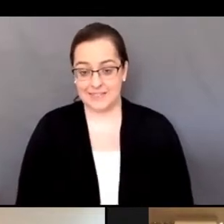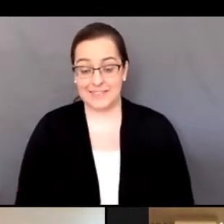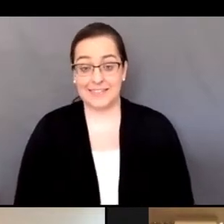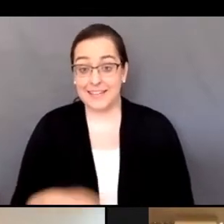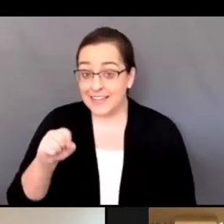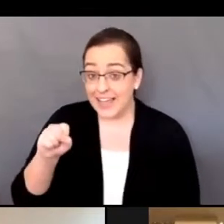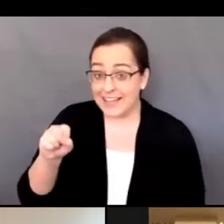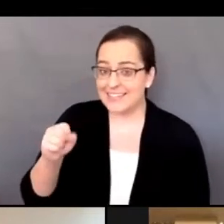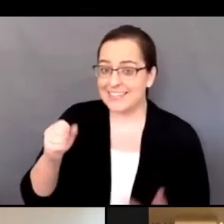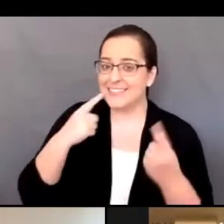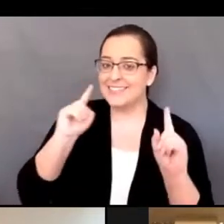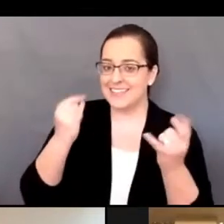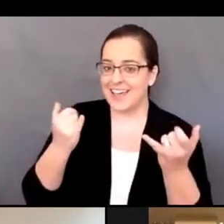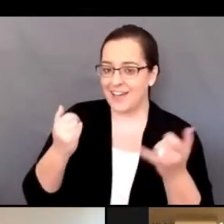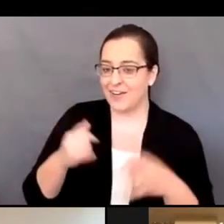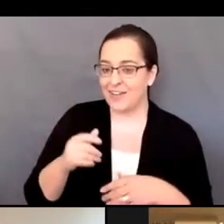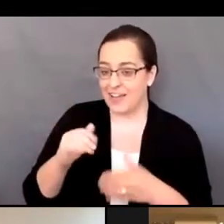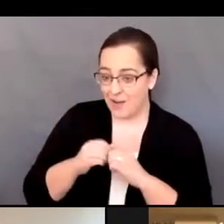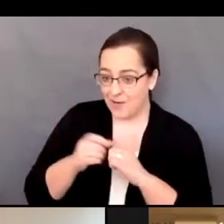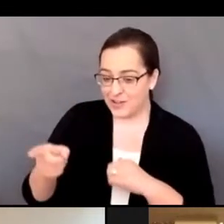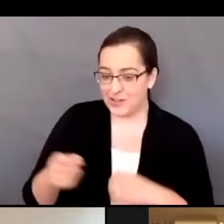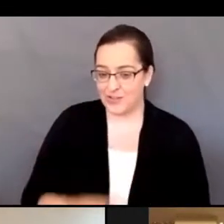Yes, Aaron, we have you now. How are you?